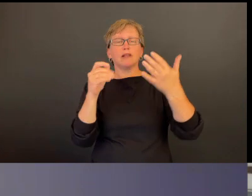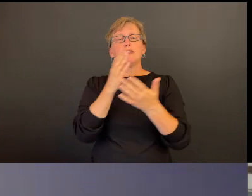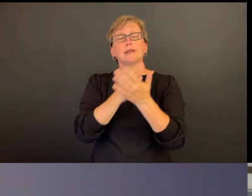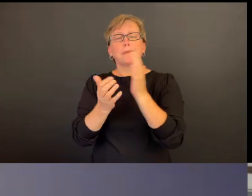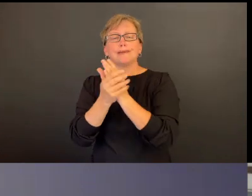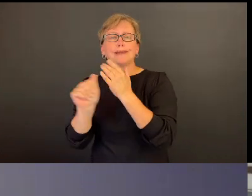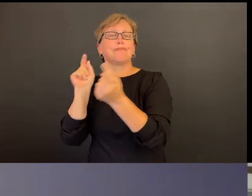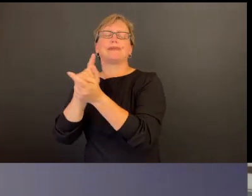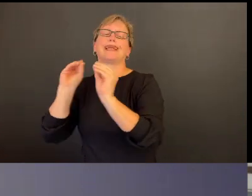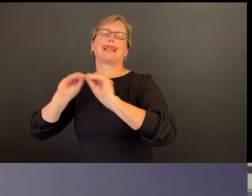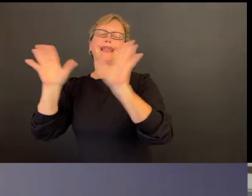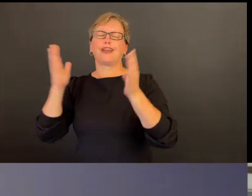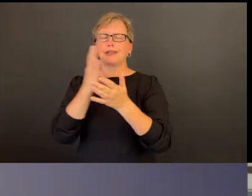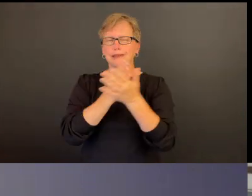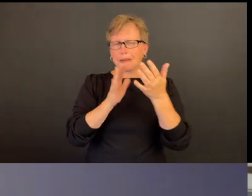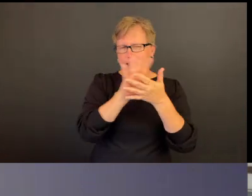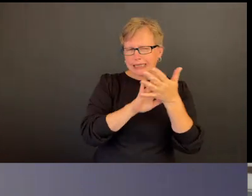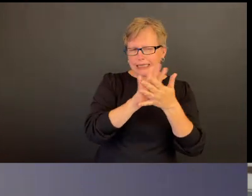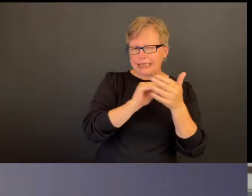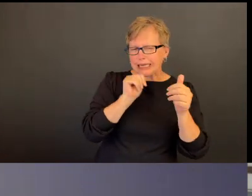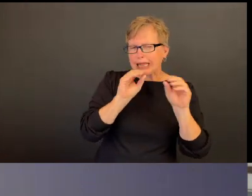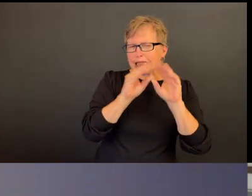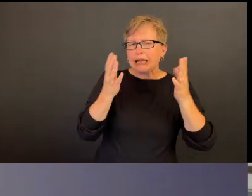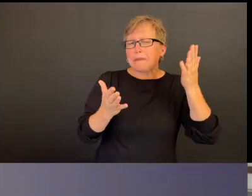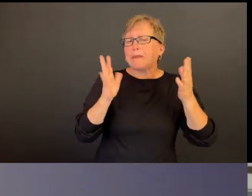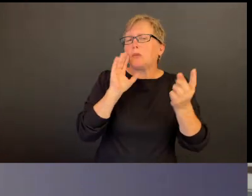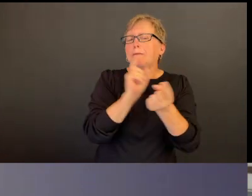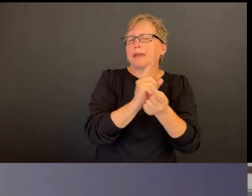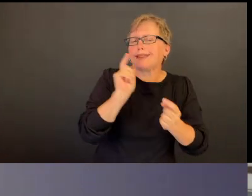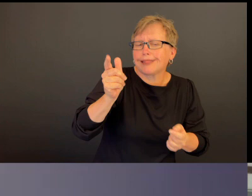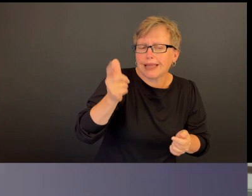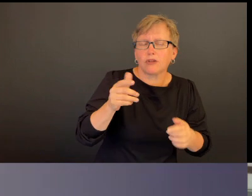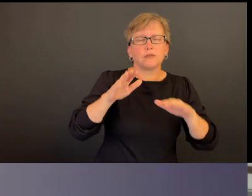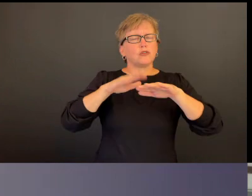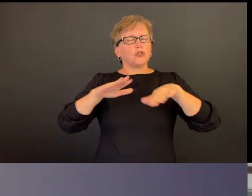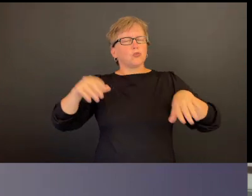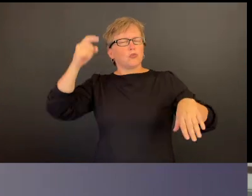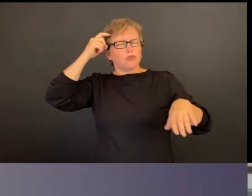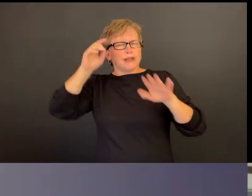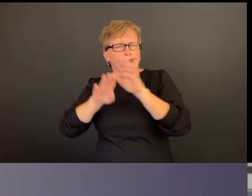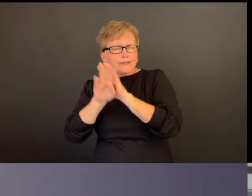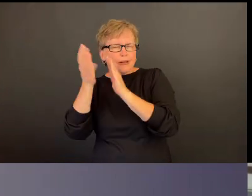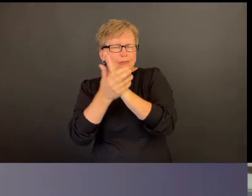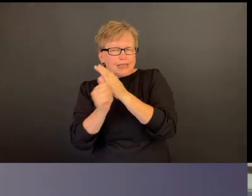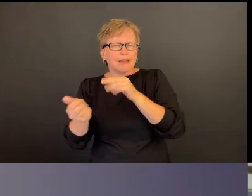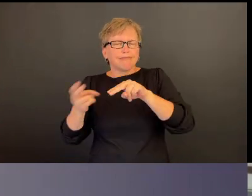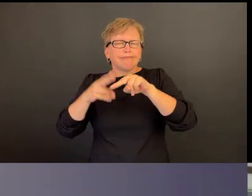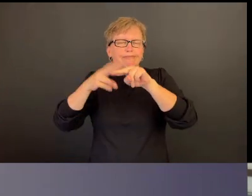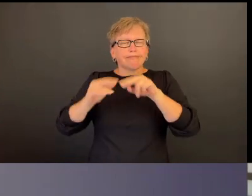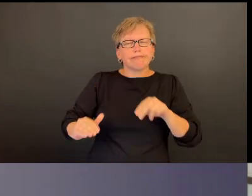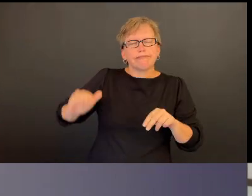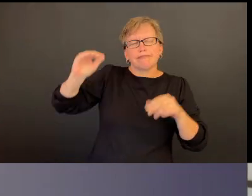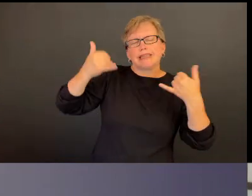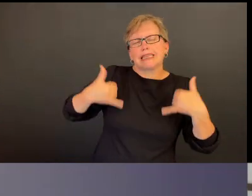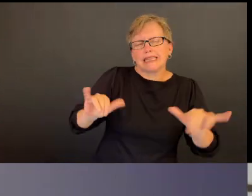entire life that are not, some of them have been defined, but they're not as clearly defined as children, because